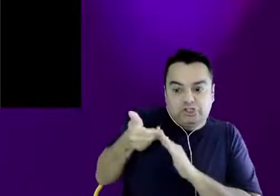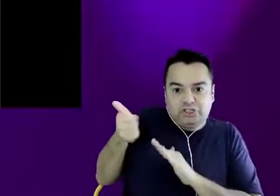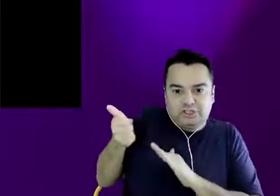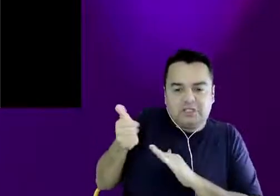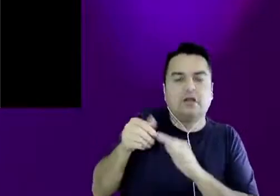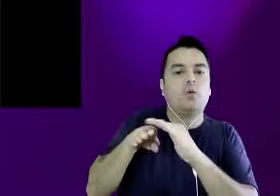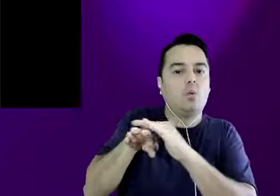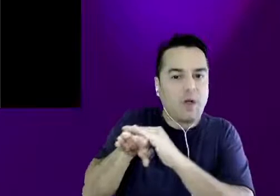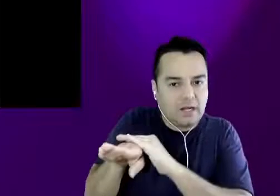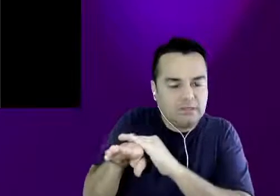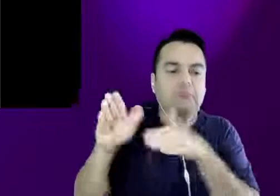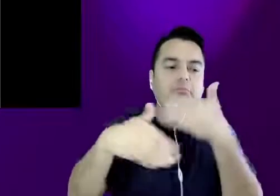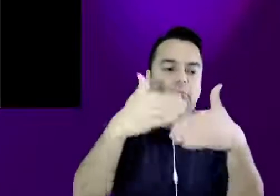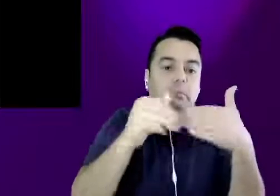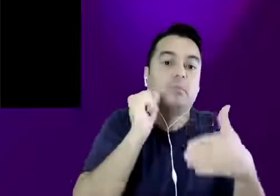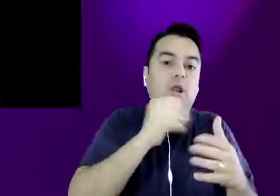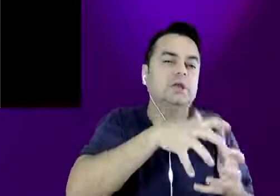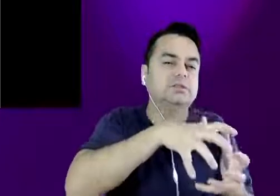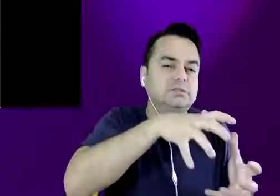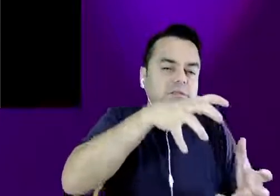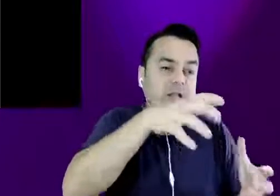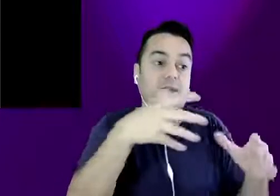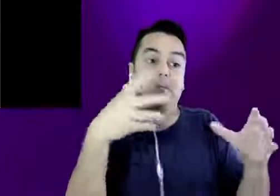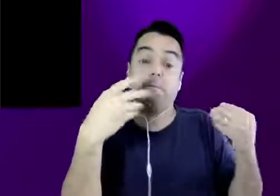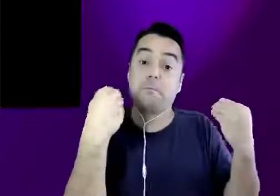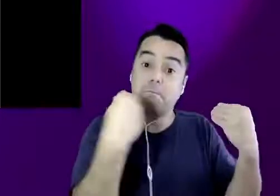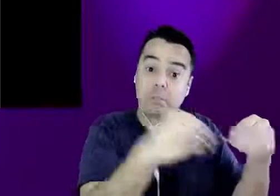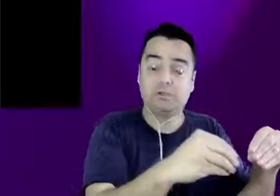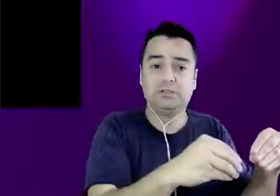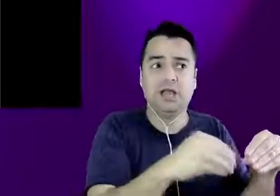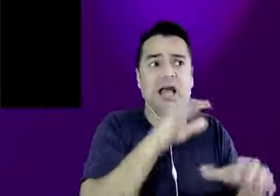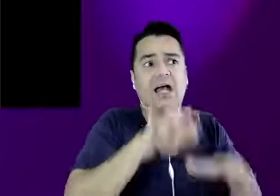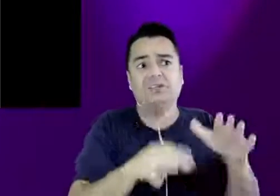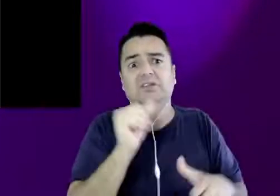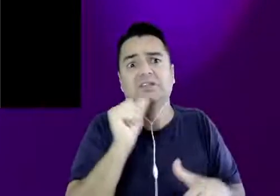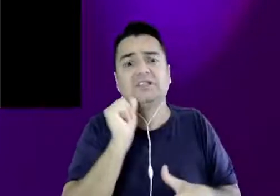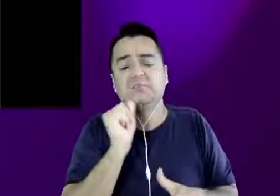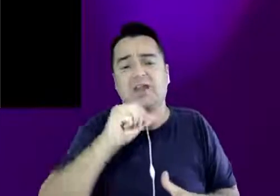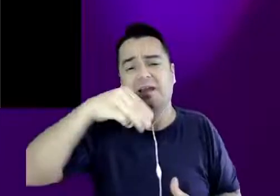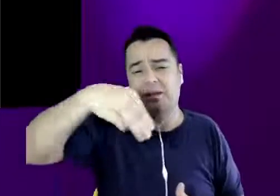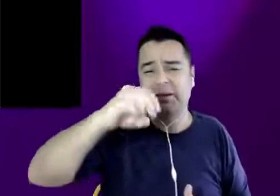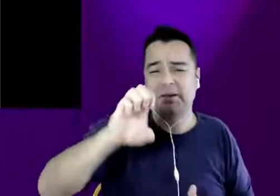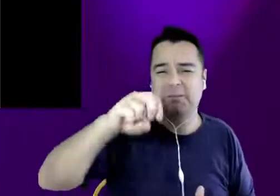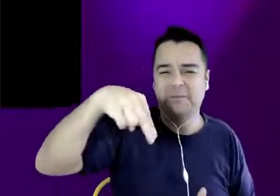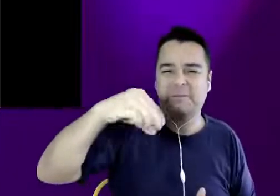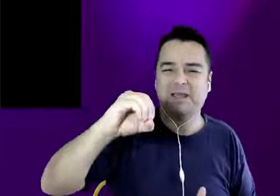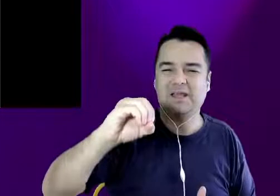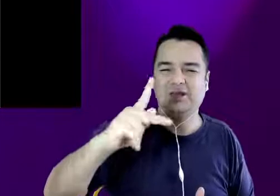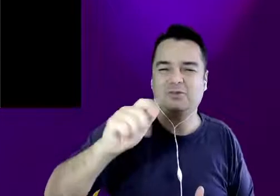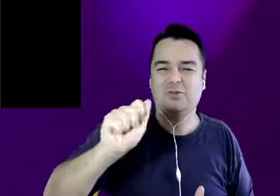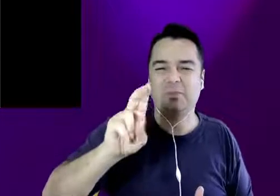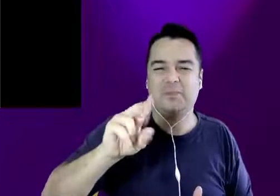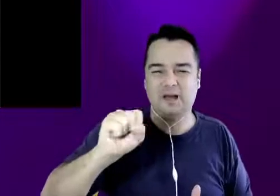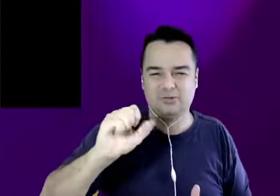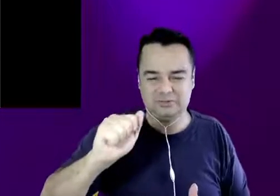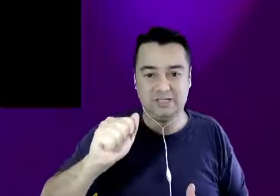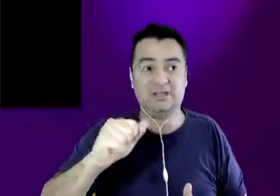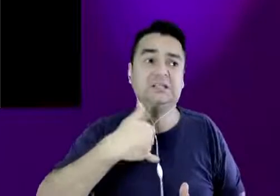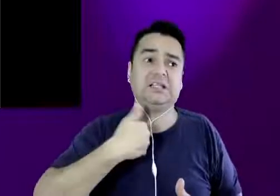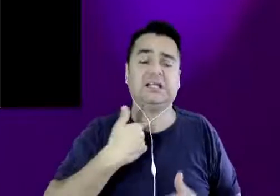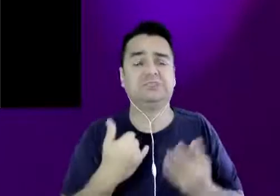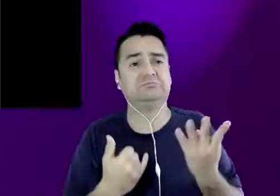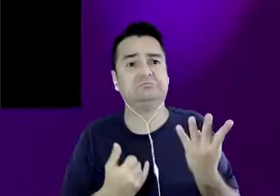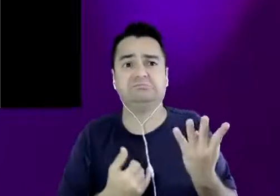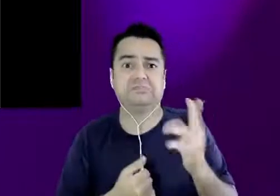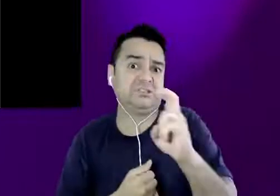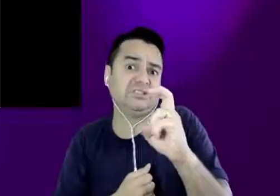age 50, but you will be menopause at age 65. And therefore, osteoporosis is going to be much taken care of. And the hormone